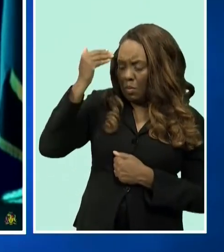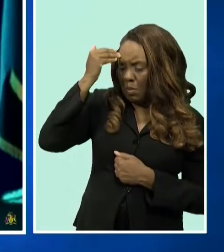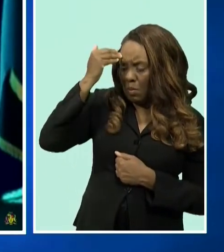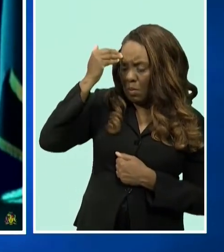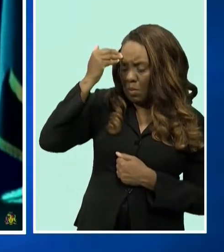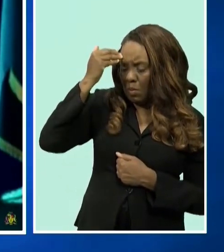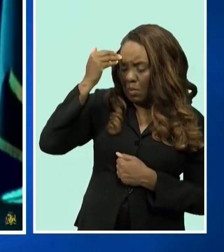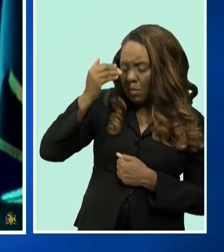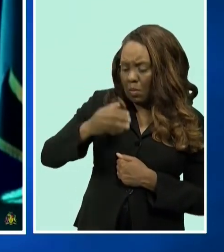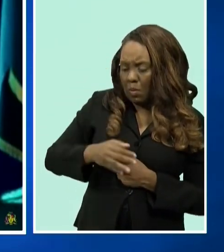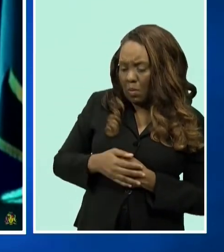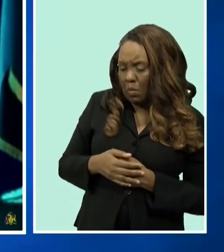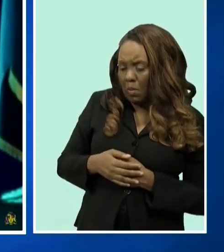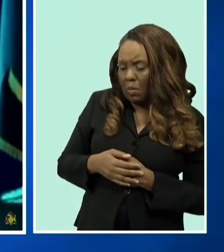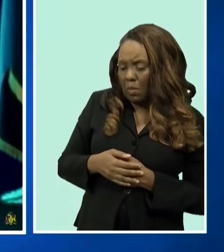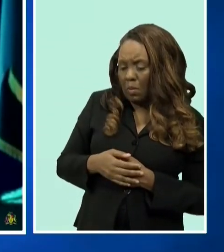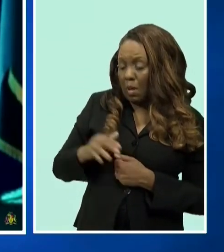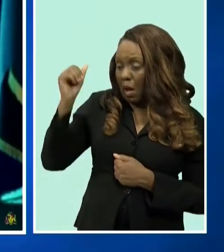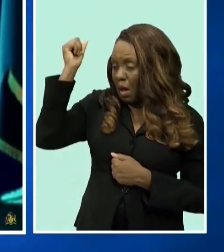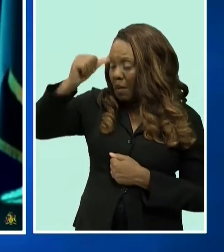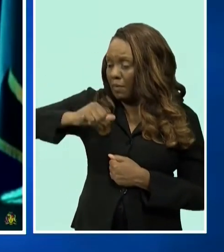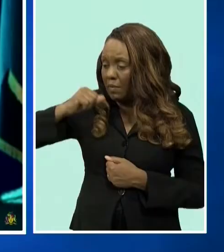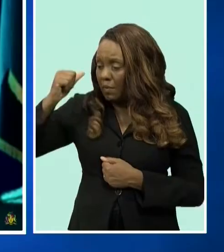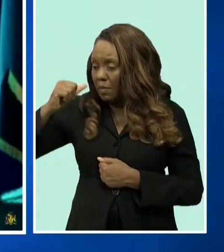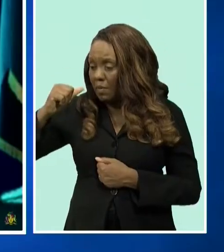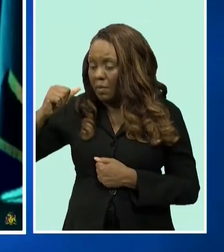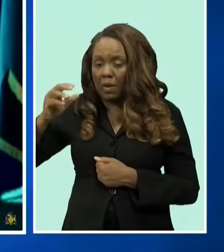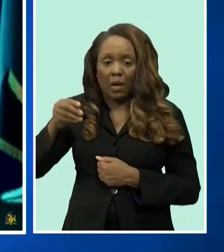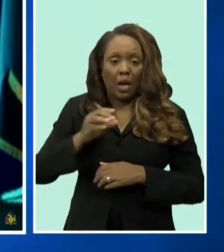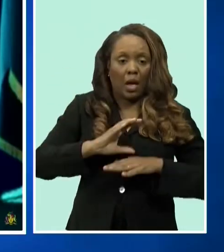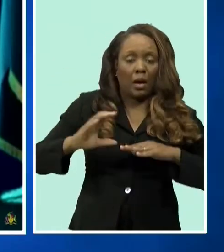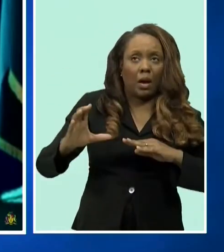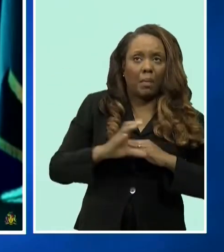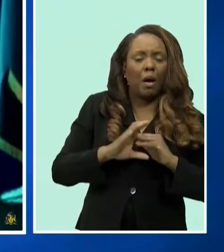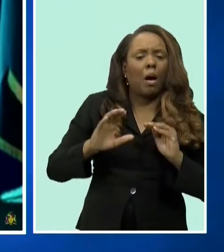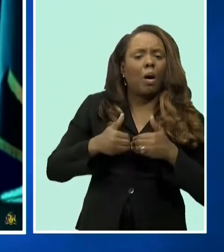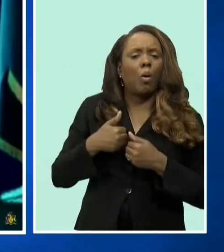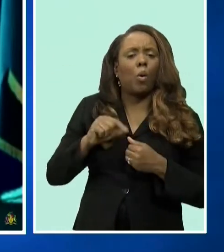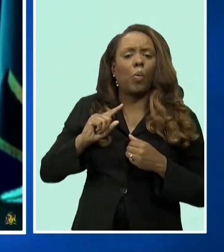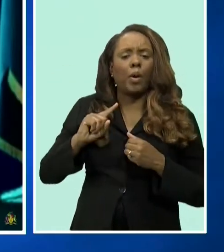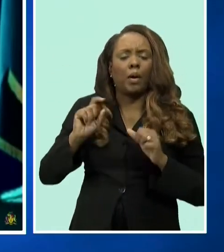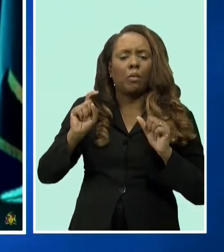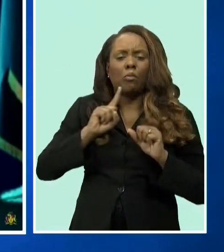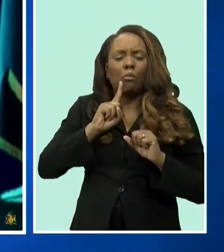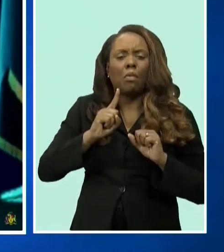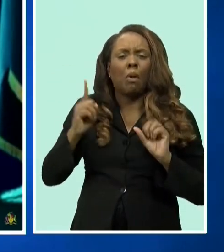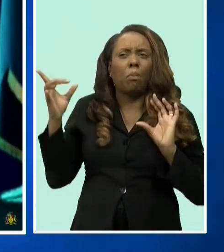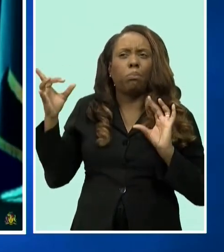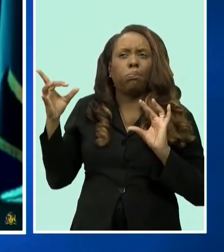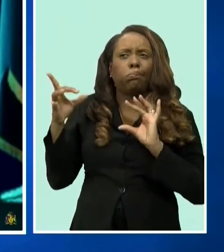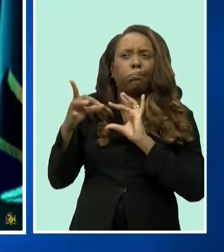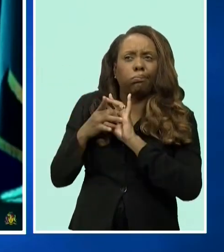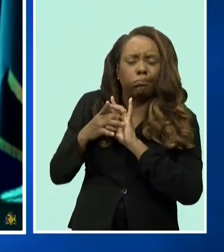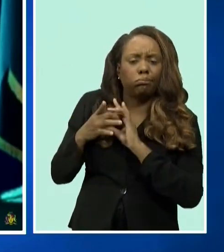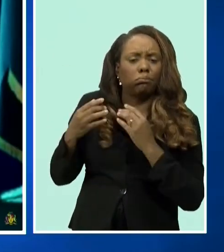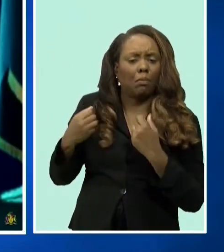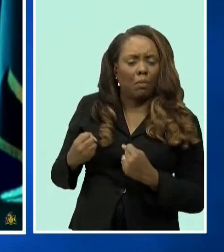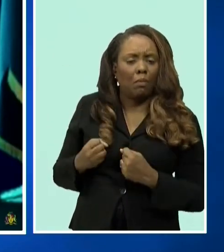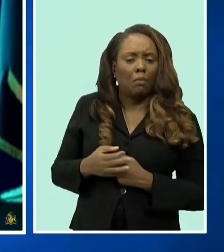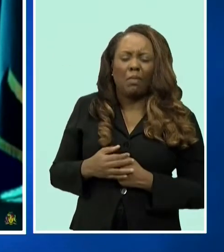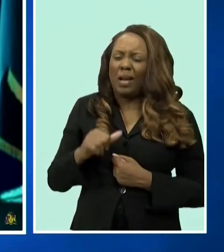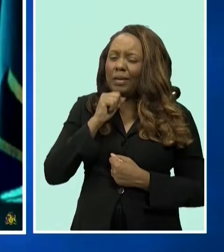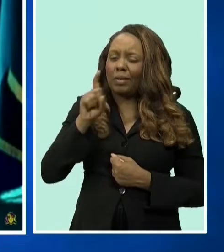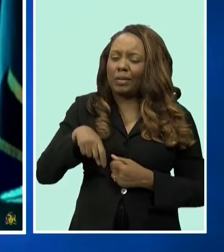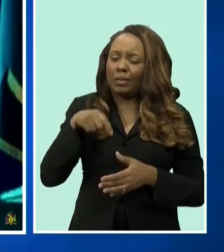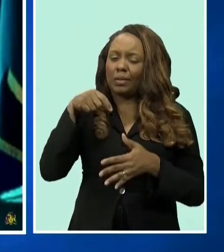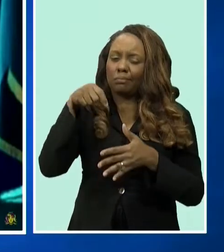between the continent, Africa, and the Caribbean. And I don't have to go into details on those.